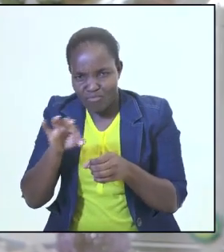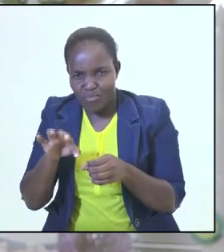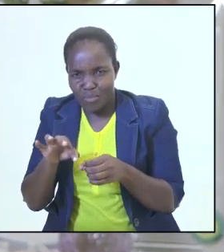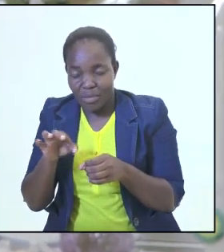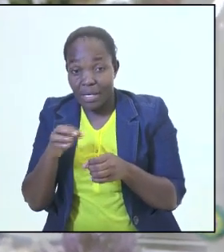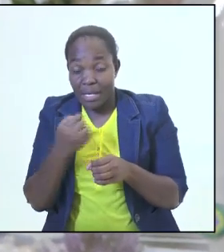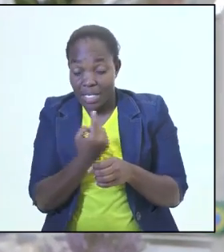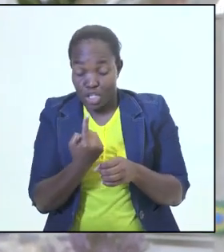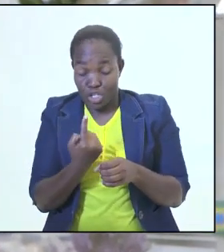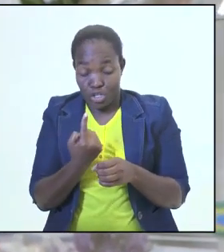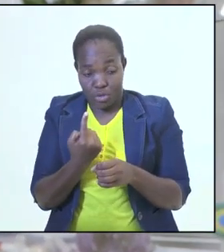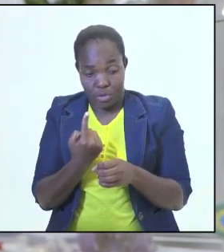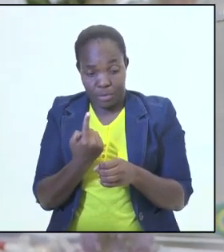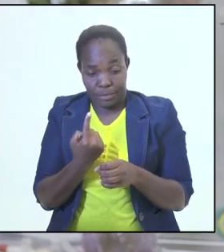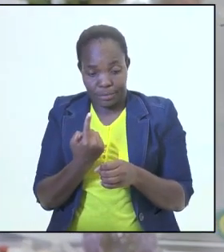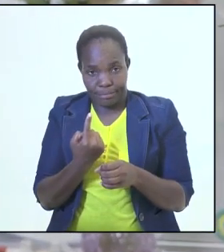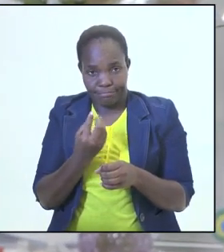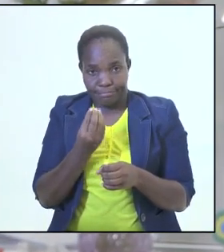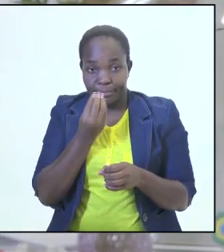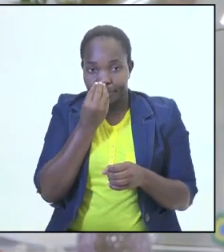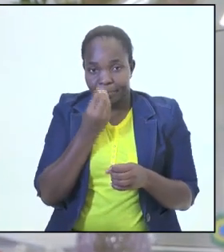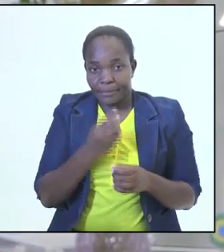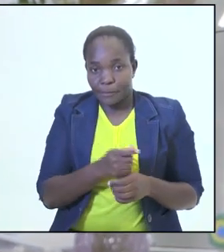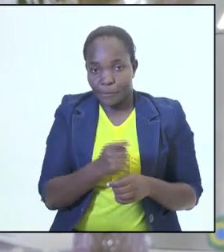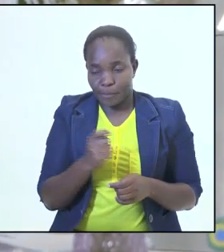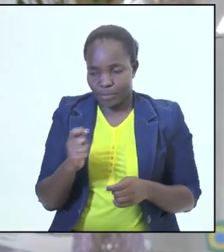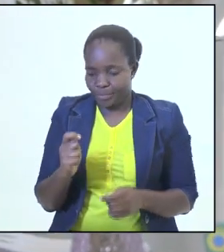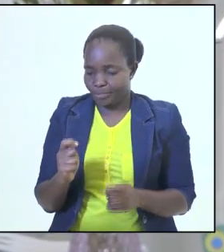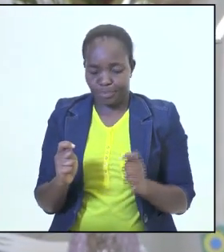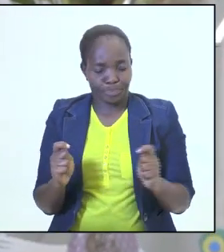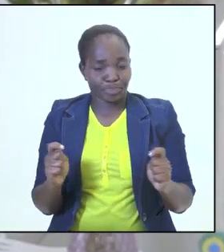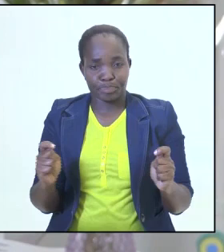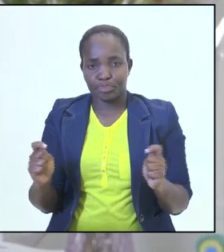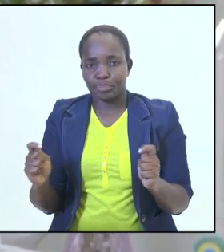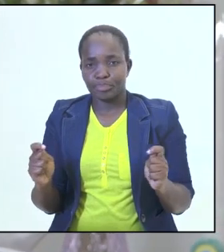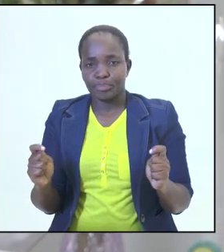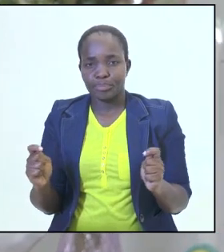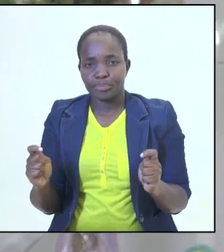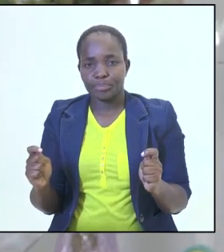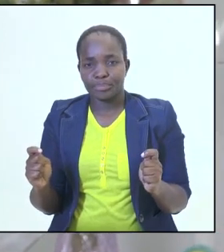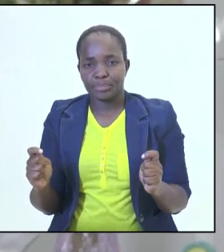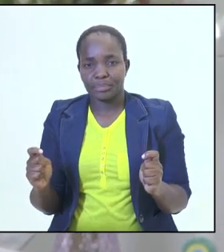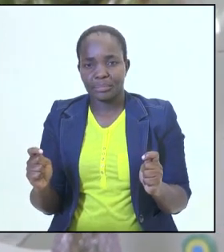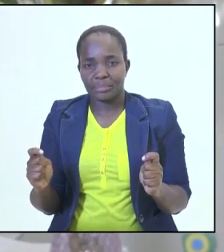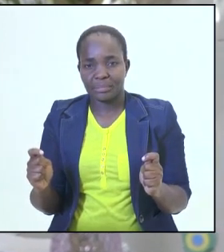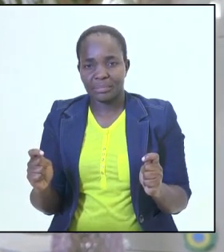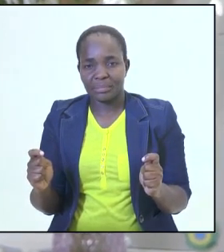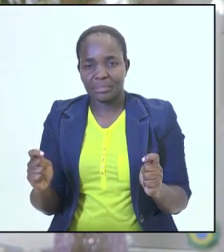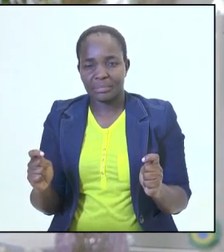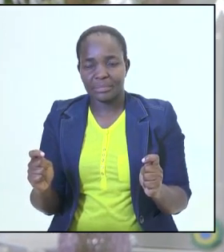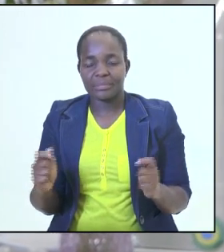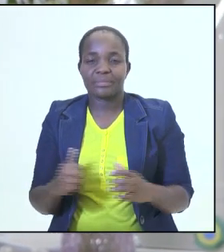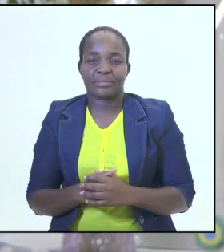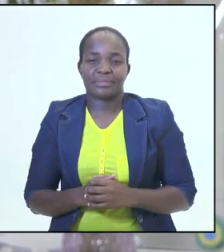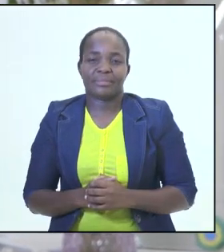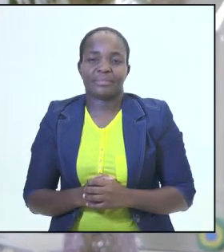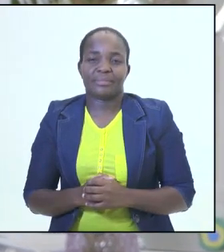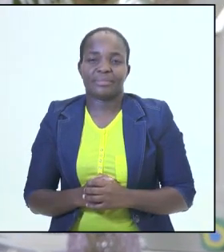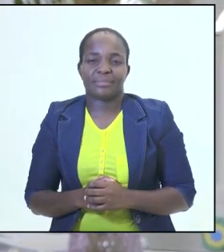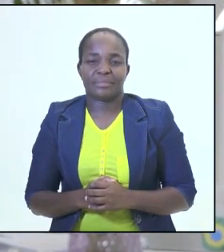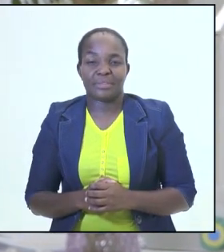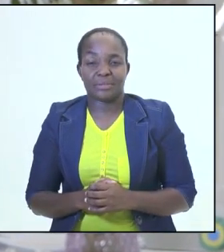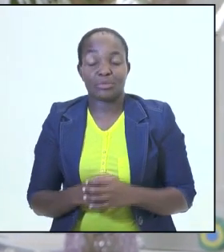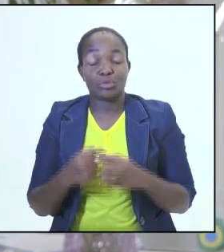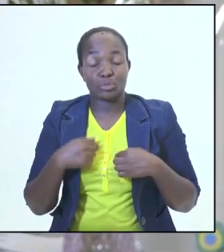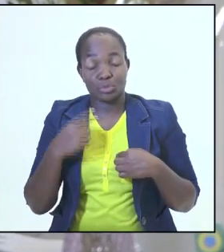our flowers, and as couples, we are going to dissect our flowers so as to see